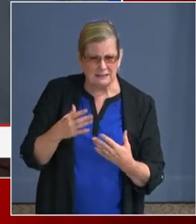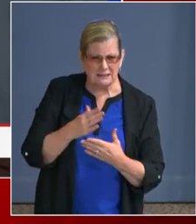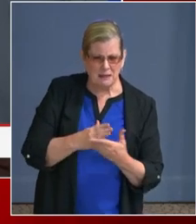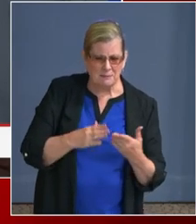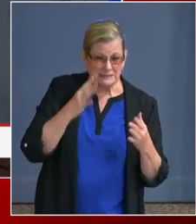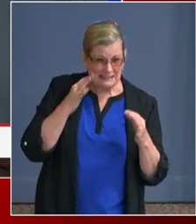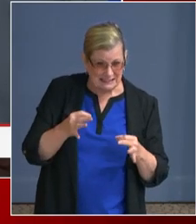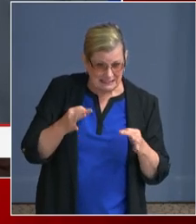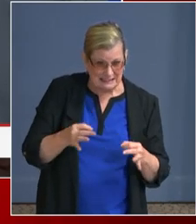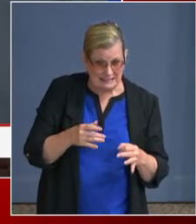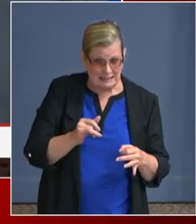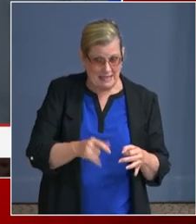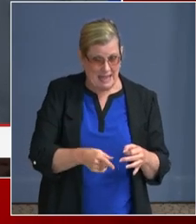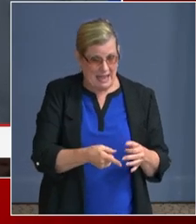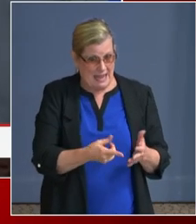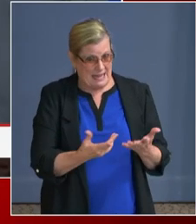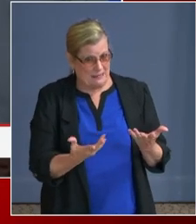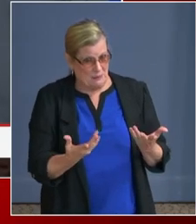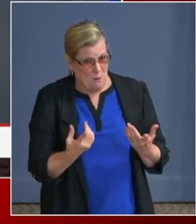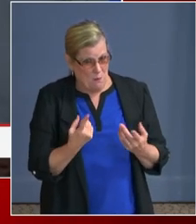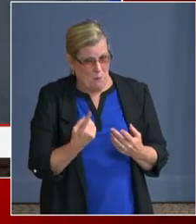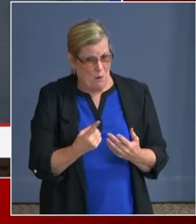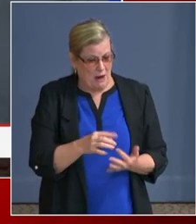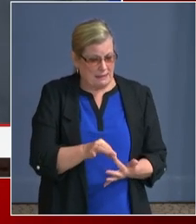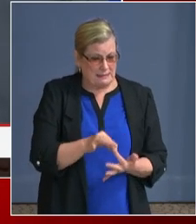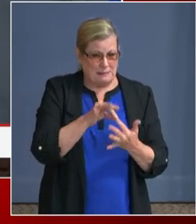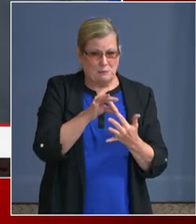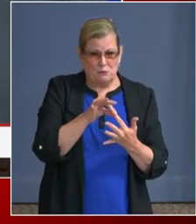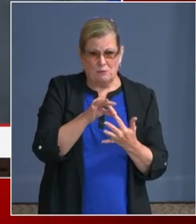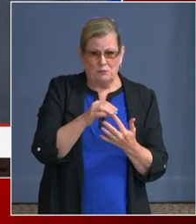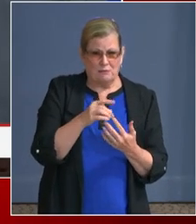is kind of a one-off